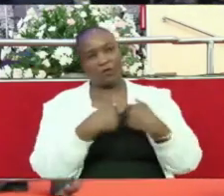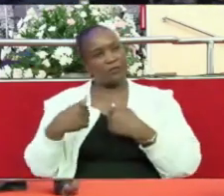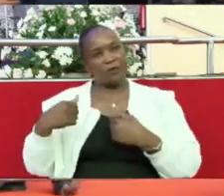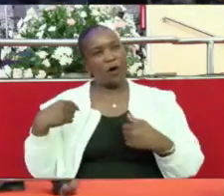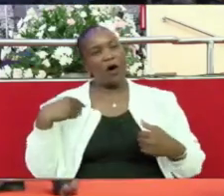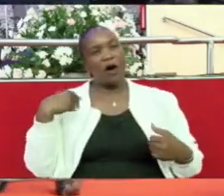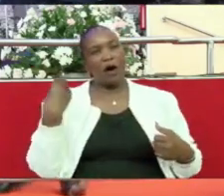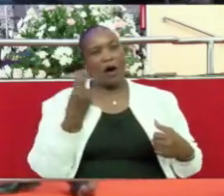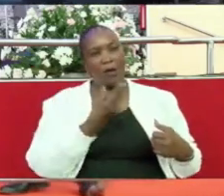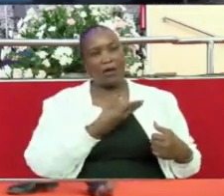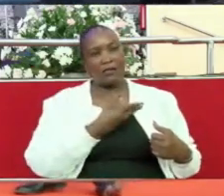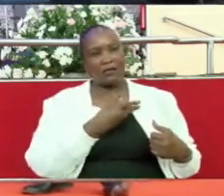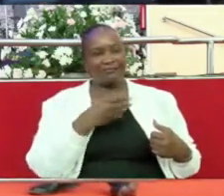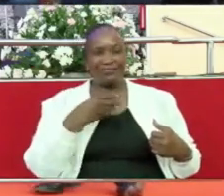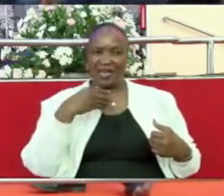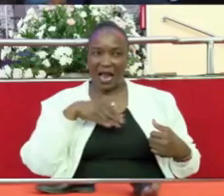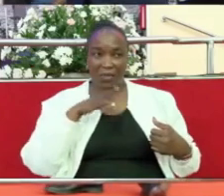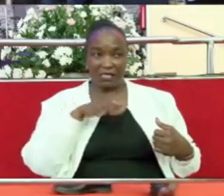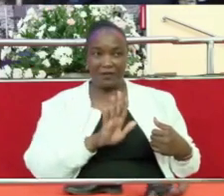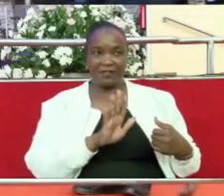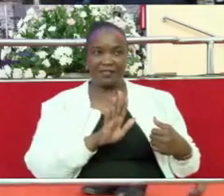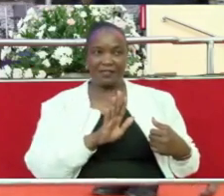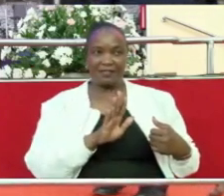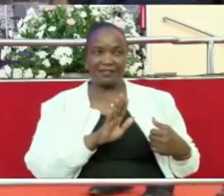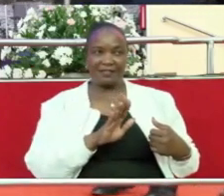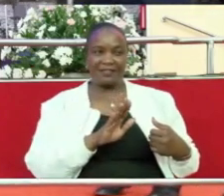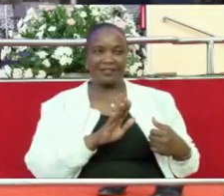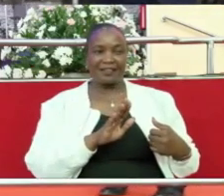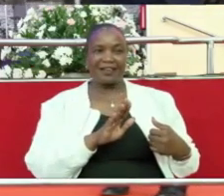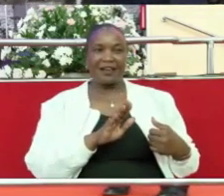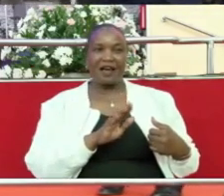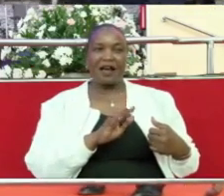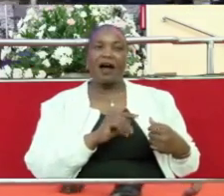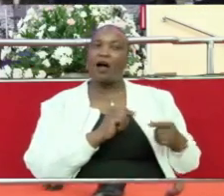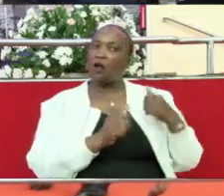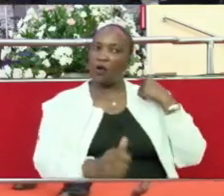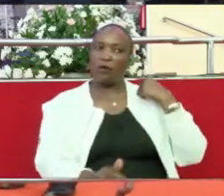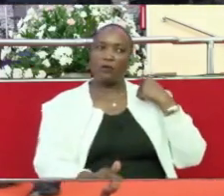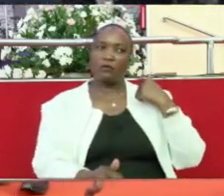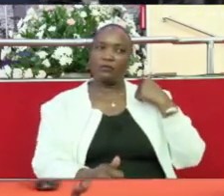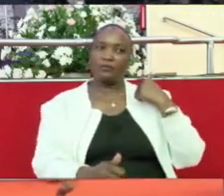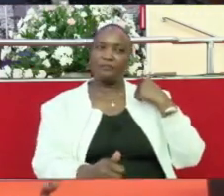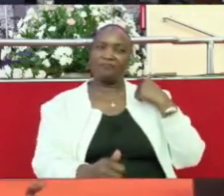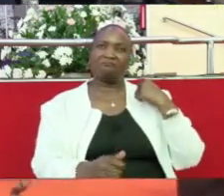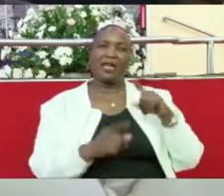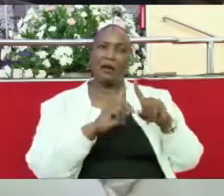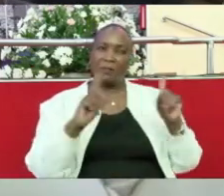our fights. The mountain that stands before you, the Lord is able to bring